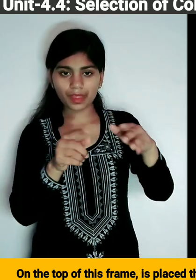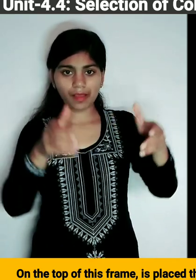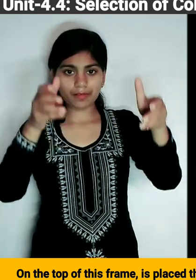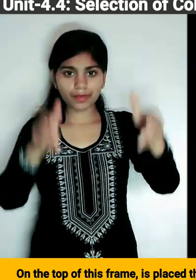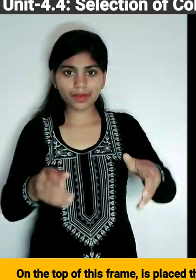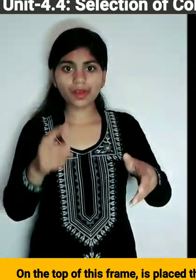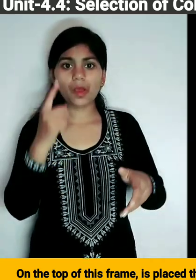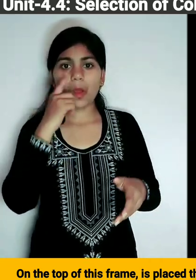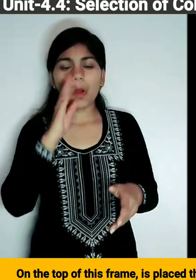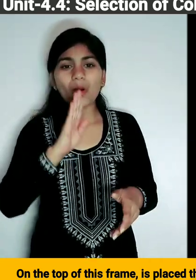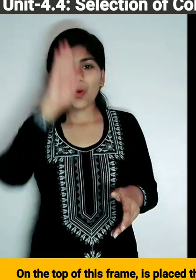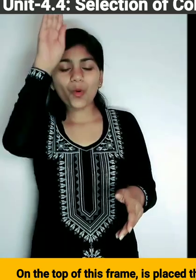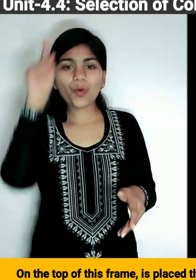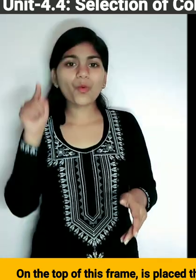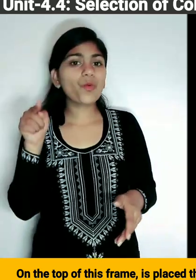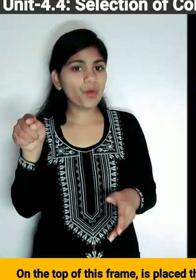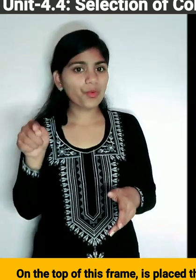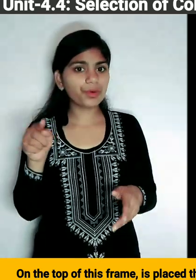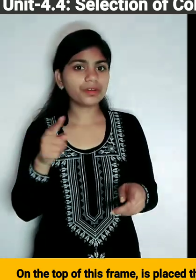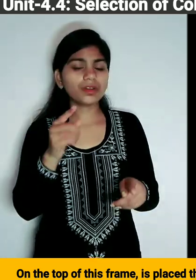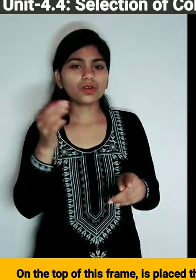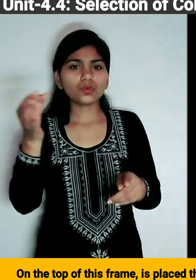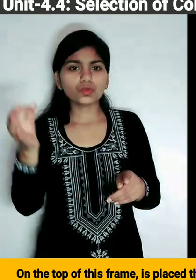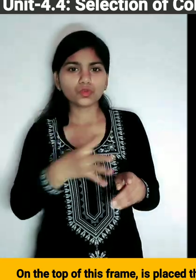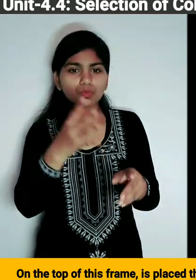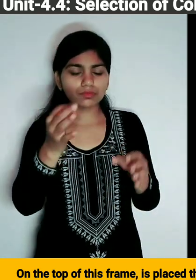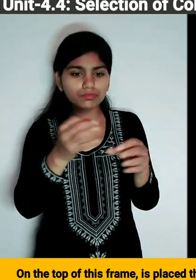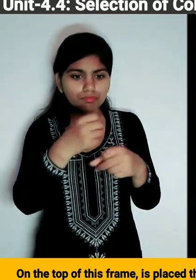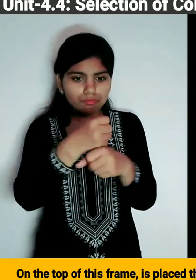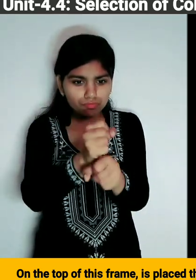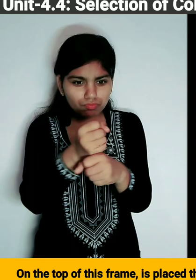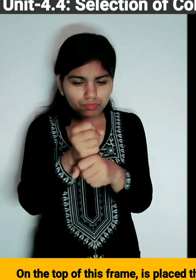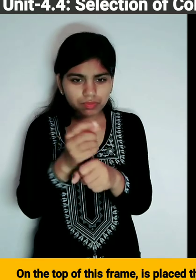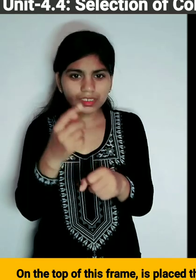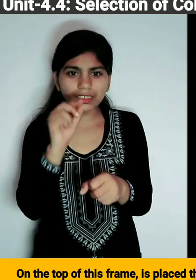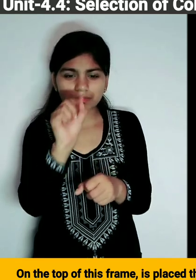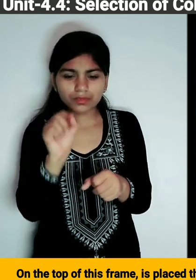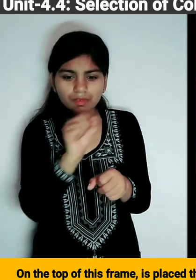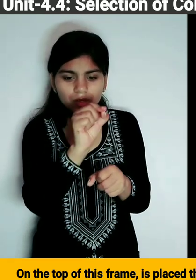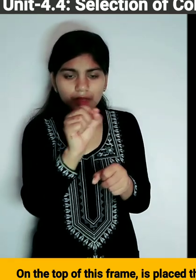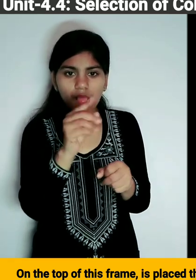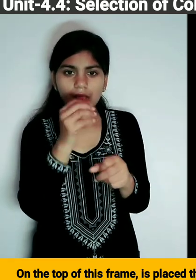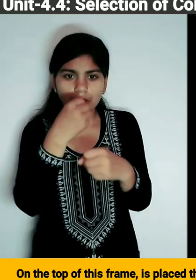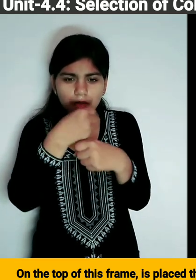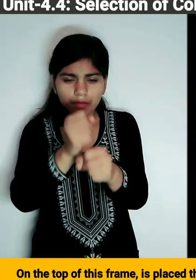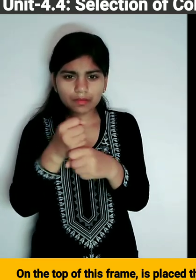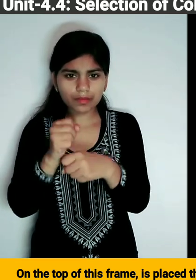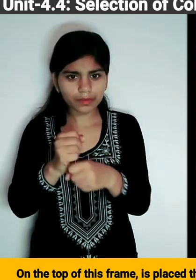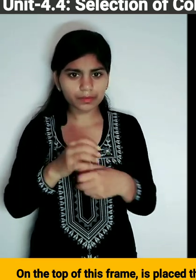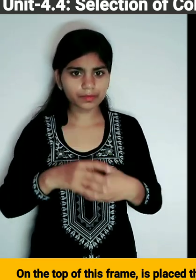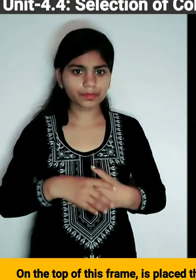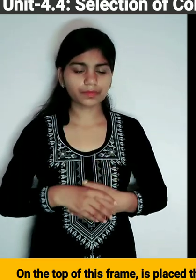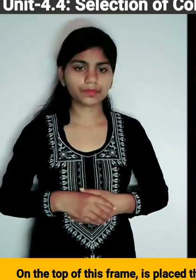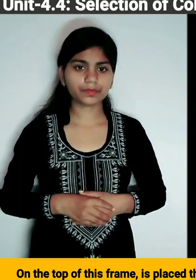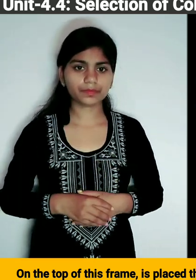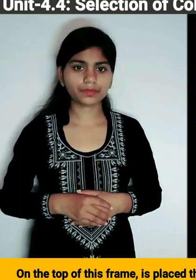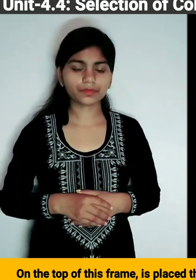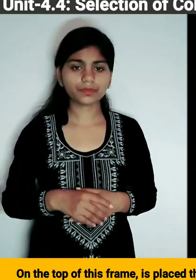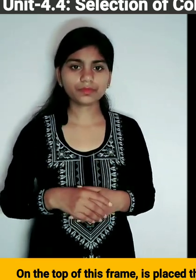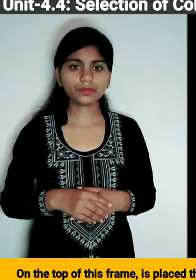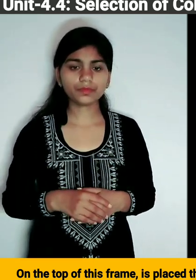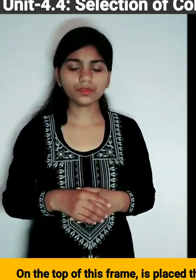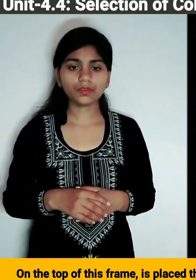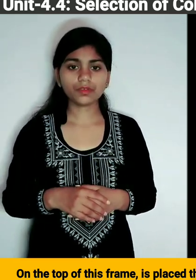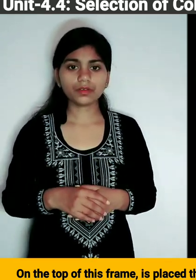is placed the prepared comb with the prepared side facing downwards.